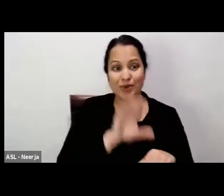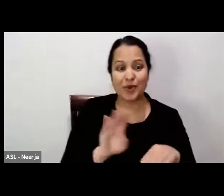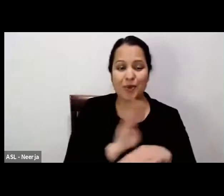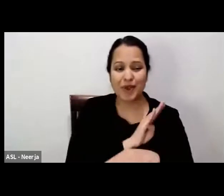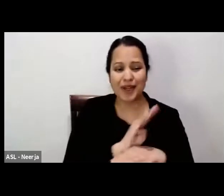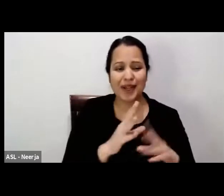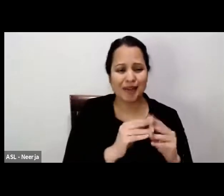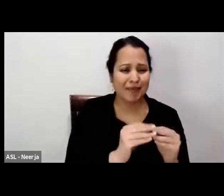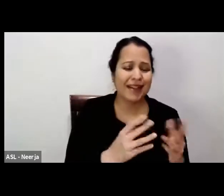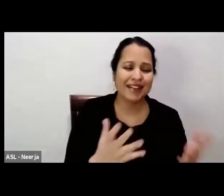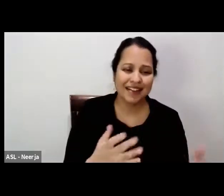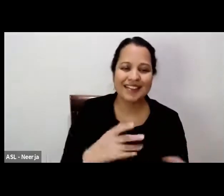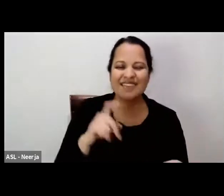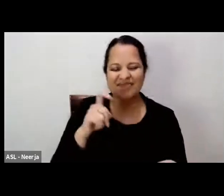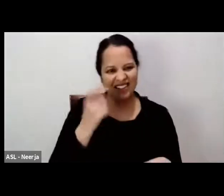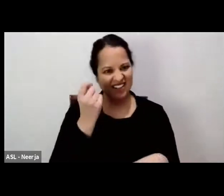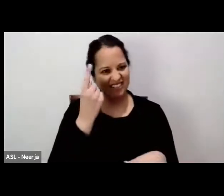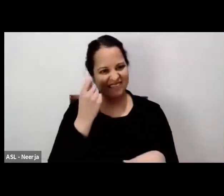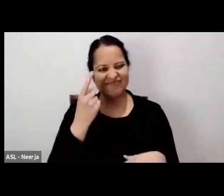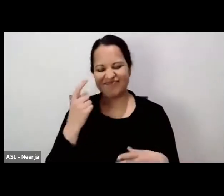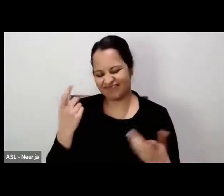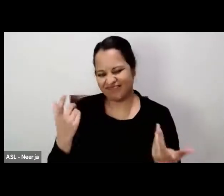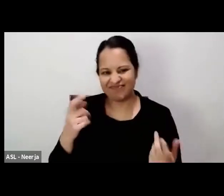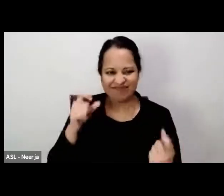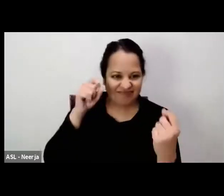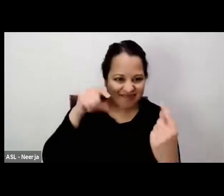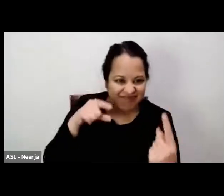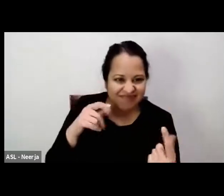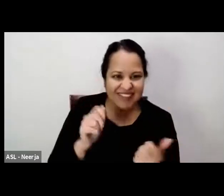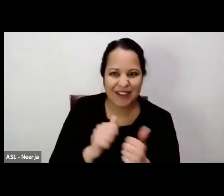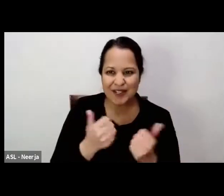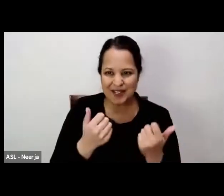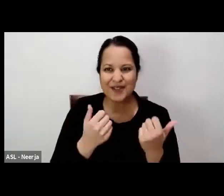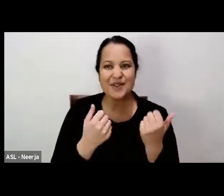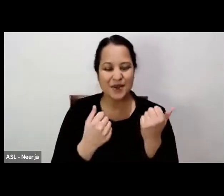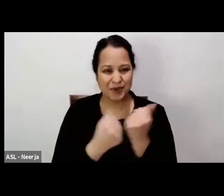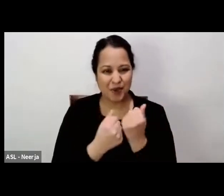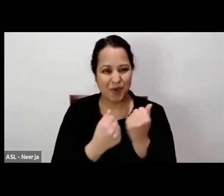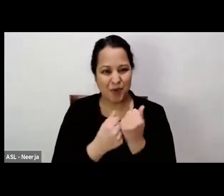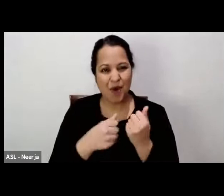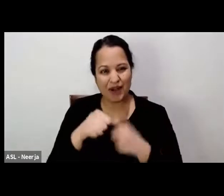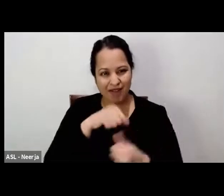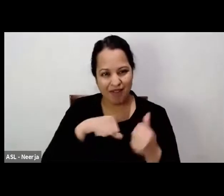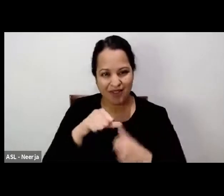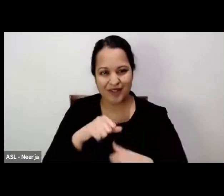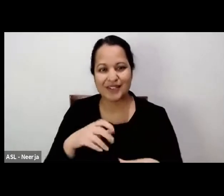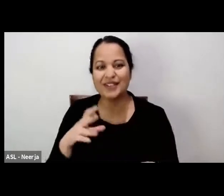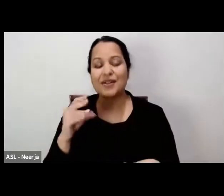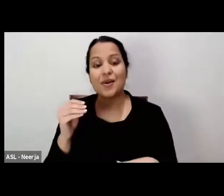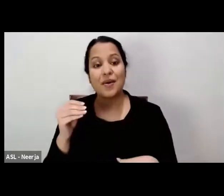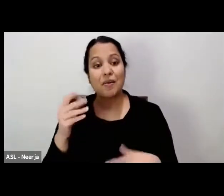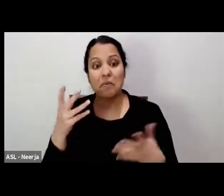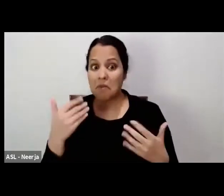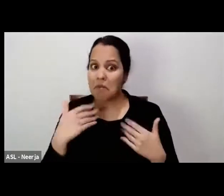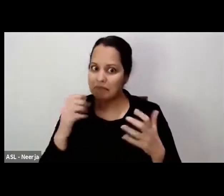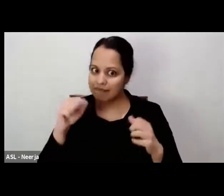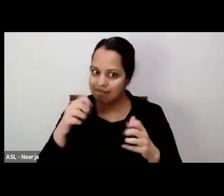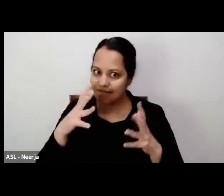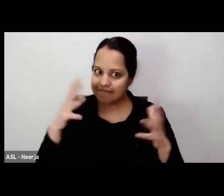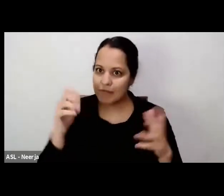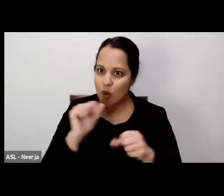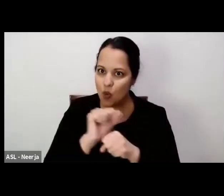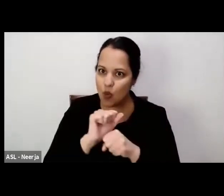understanding and asking how you could help support them. So, we've got a lot of work to do, but I also